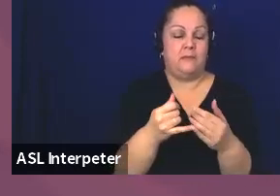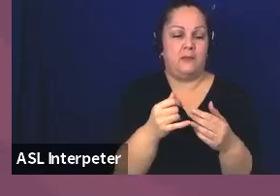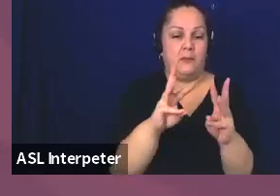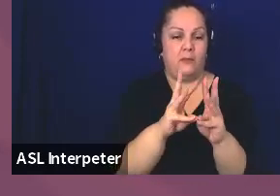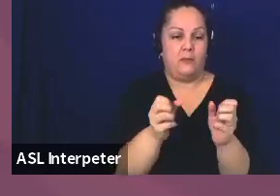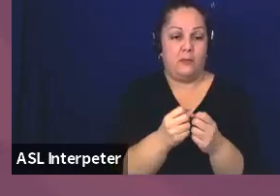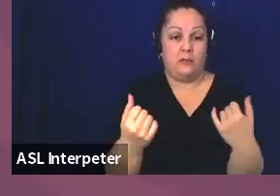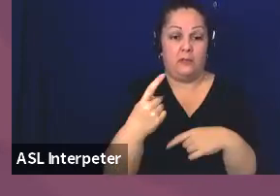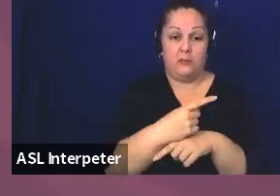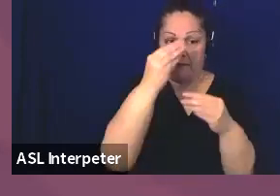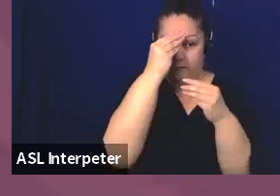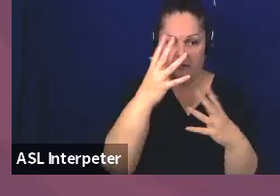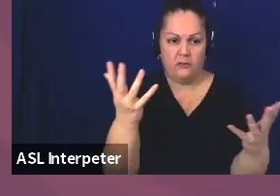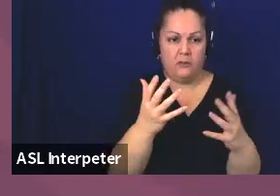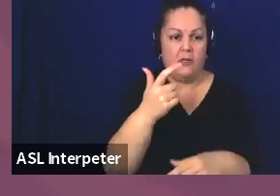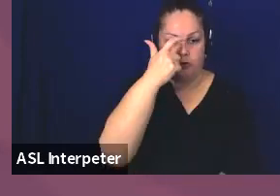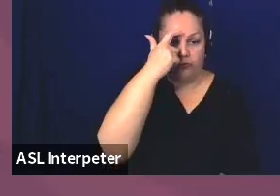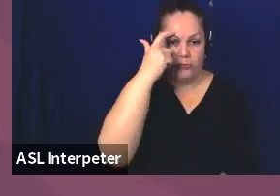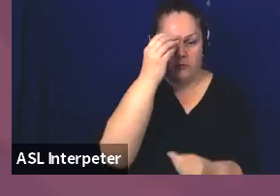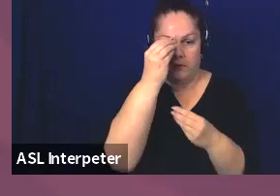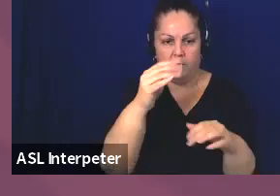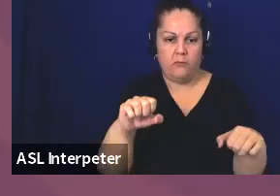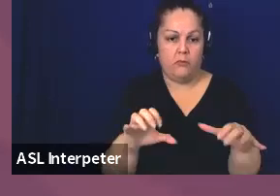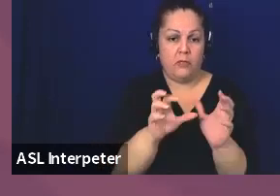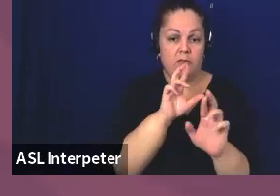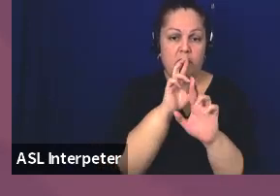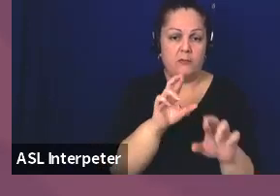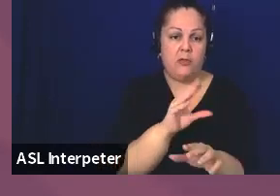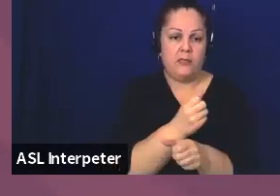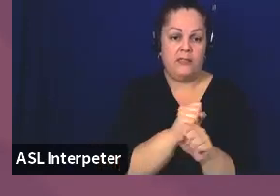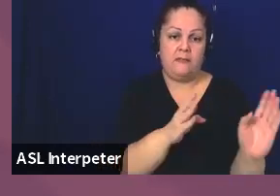trauma-informed crisis response and safety planning.